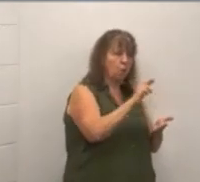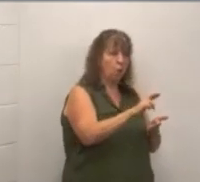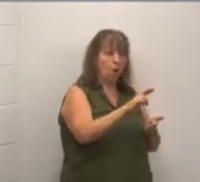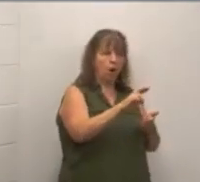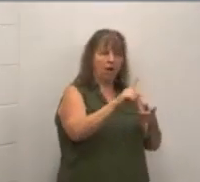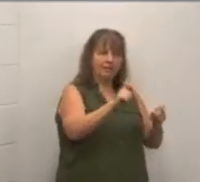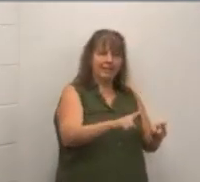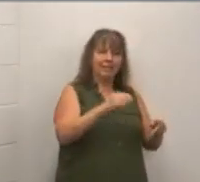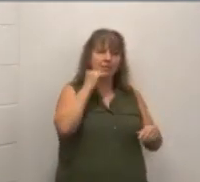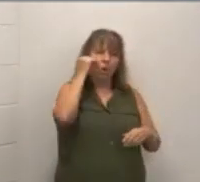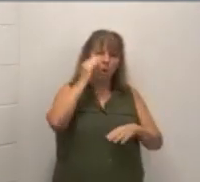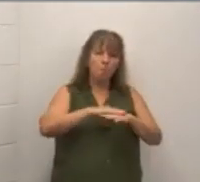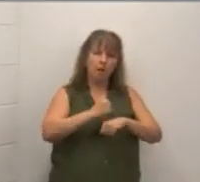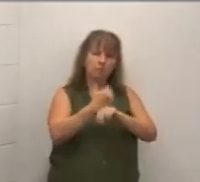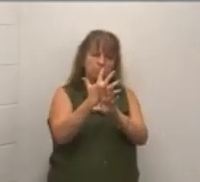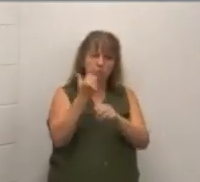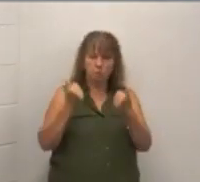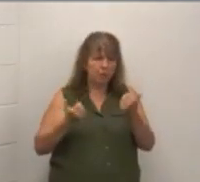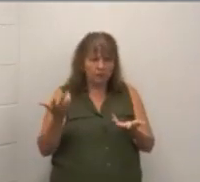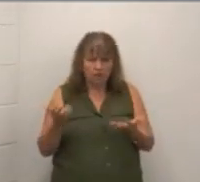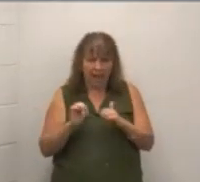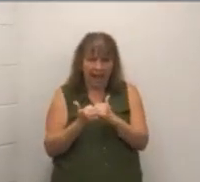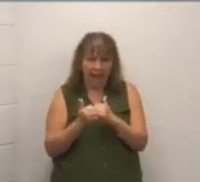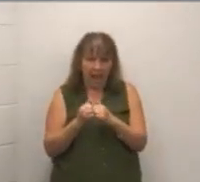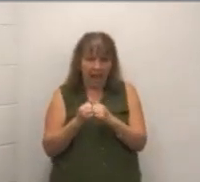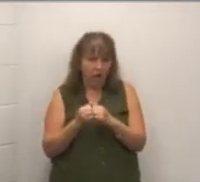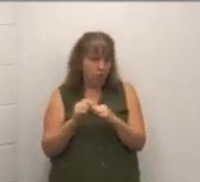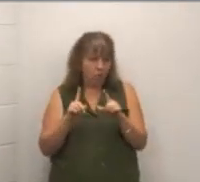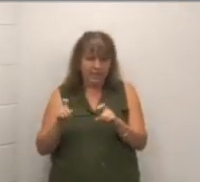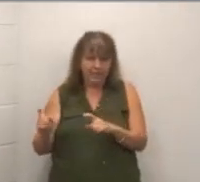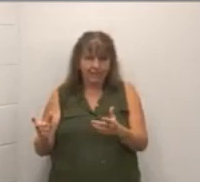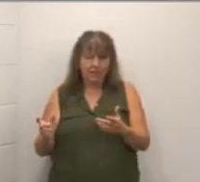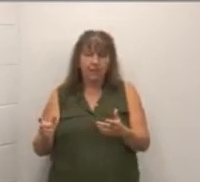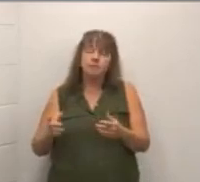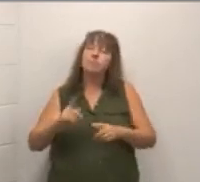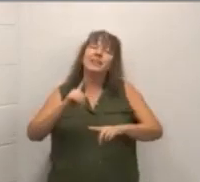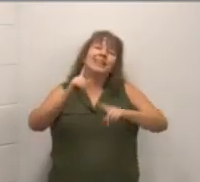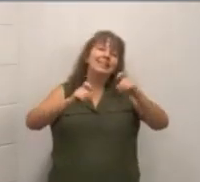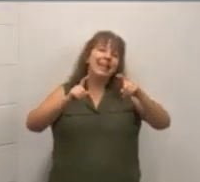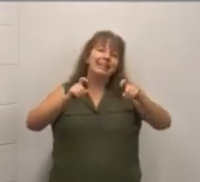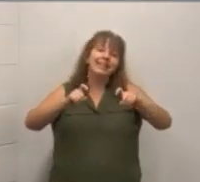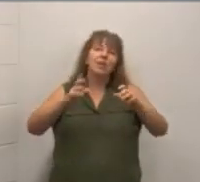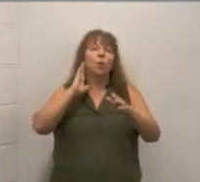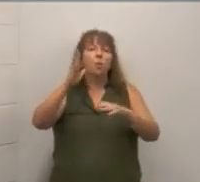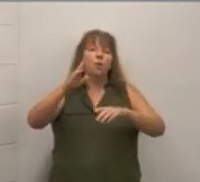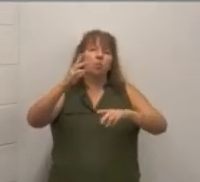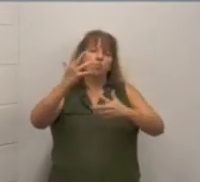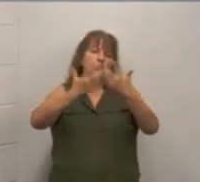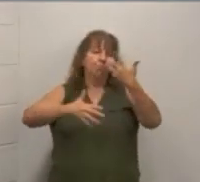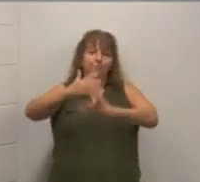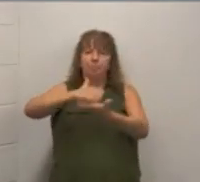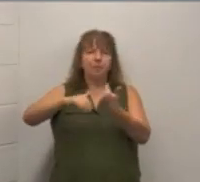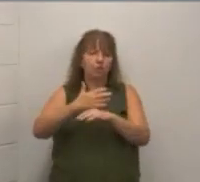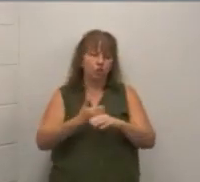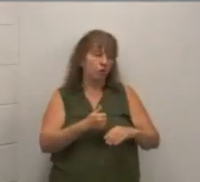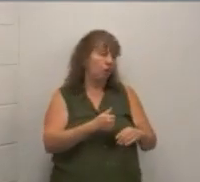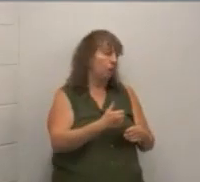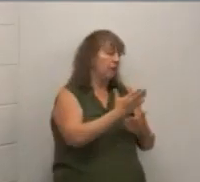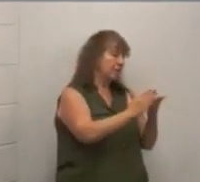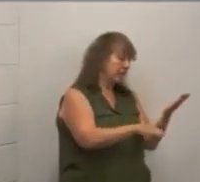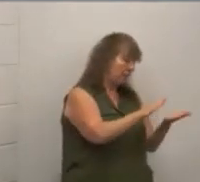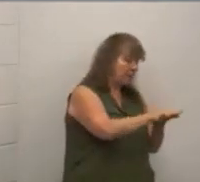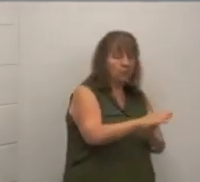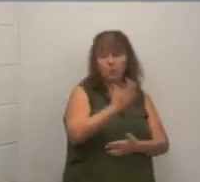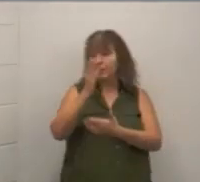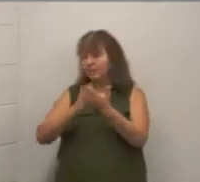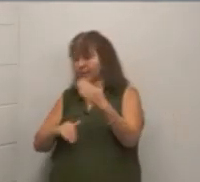both? The simple answer is that it will be a mix of both, and all of us right now are looking at how do we